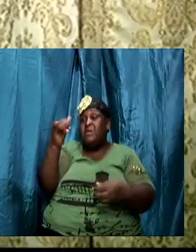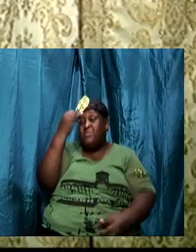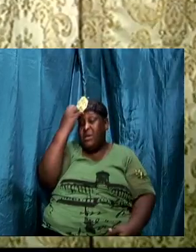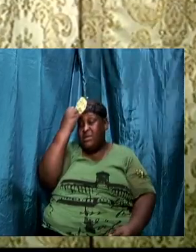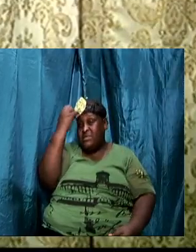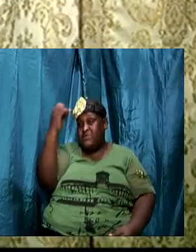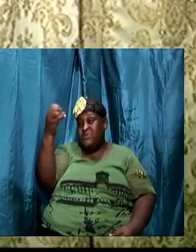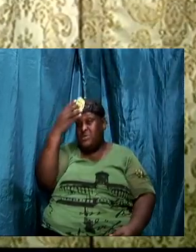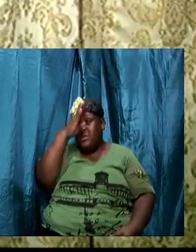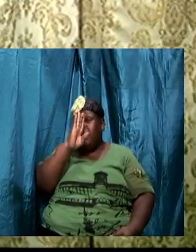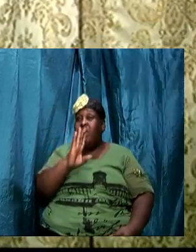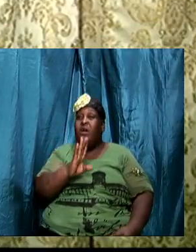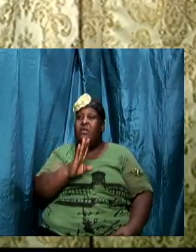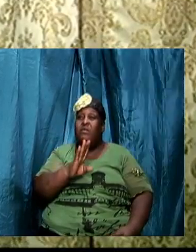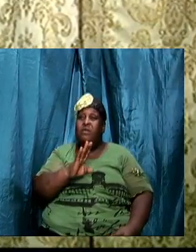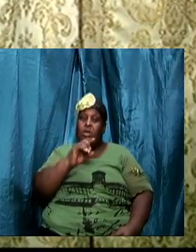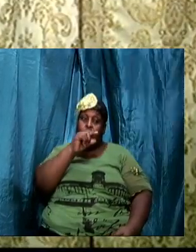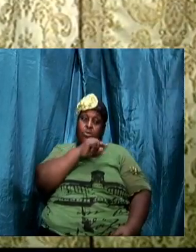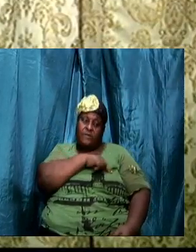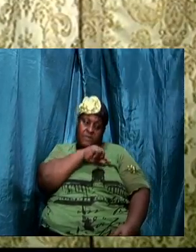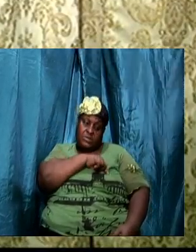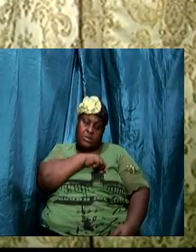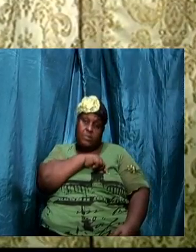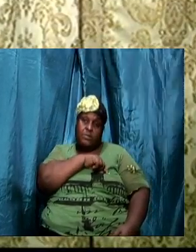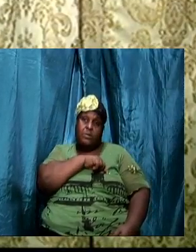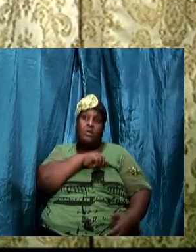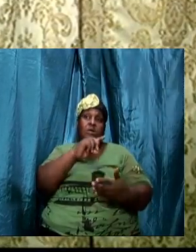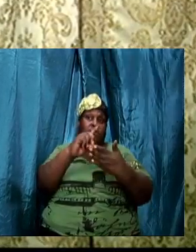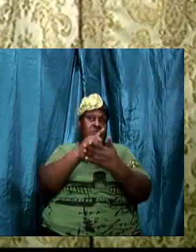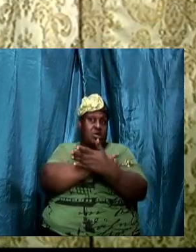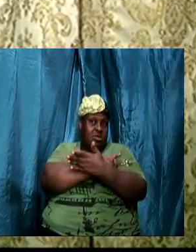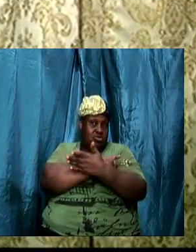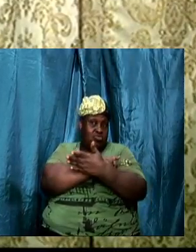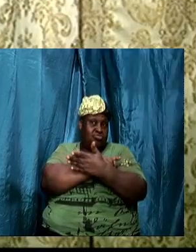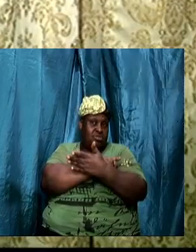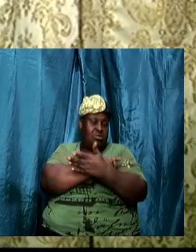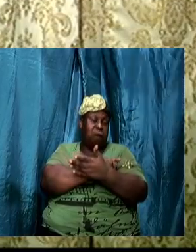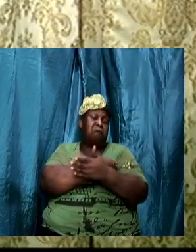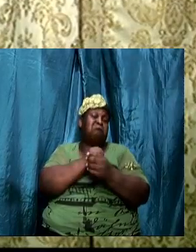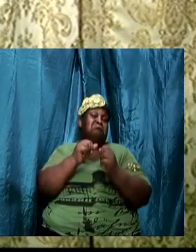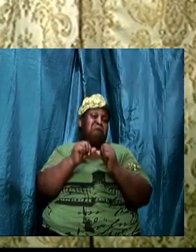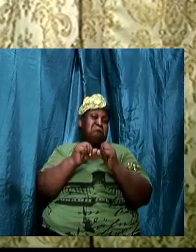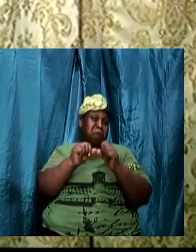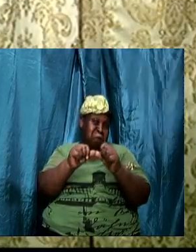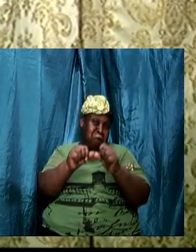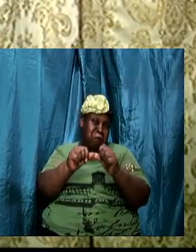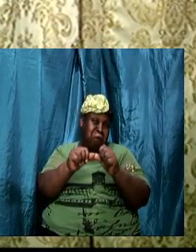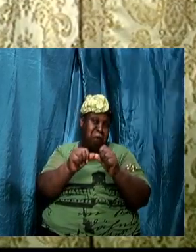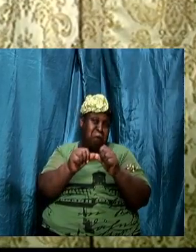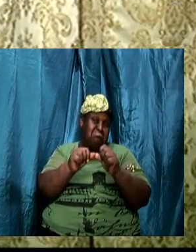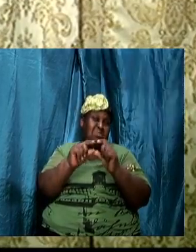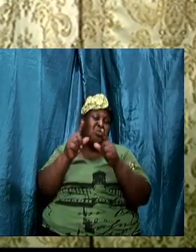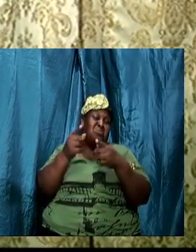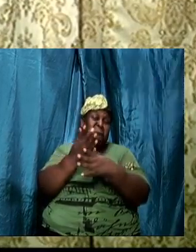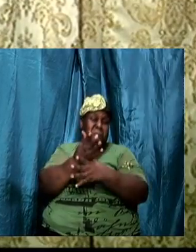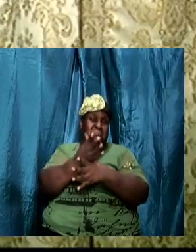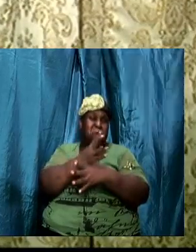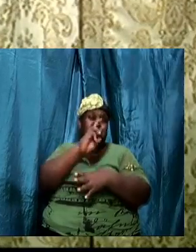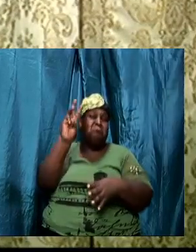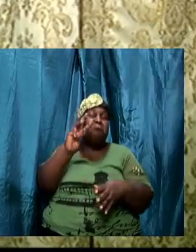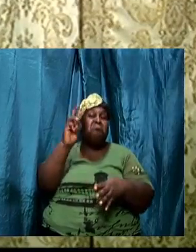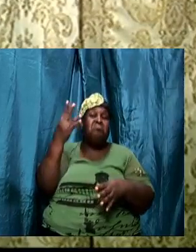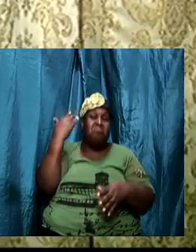God and is profitable, yes, for doctrine, and it goes on, and we went through it last week, and